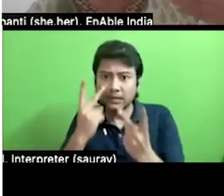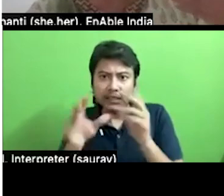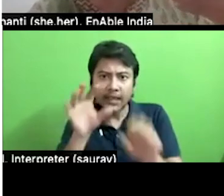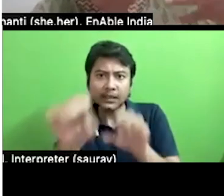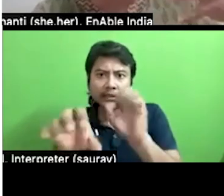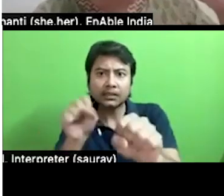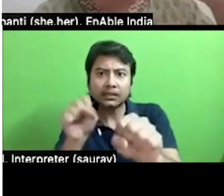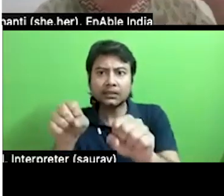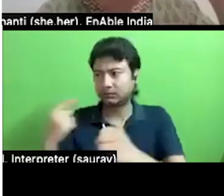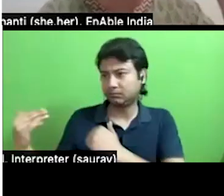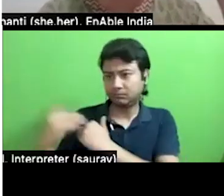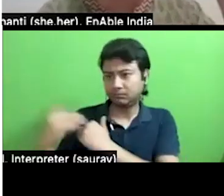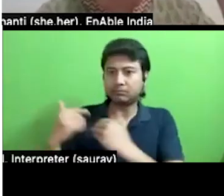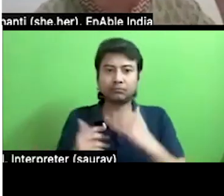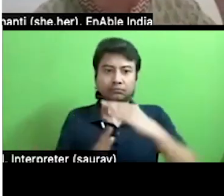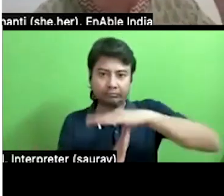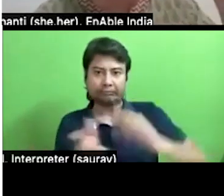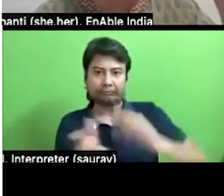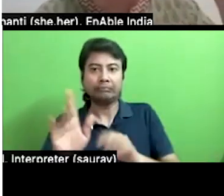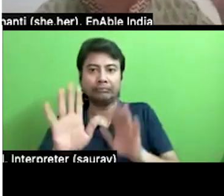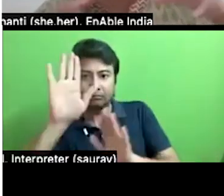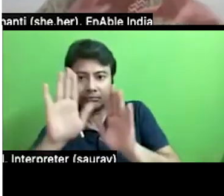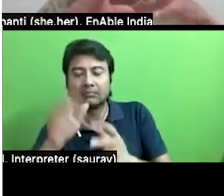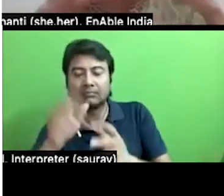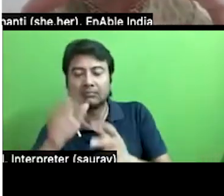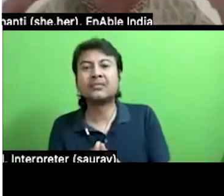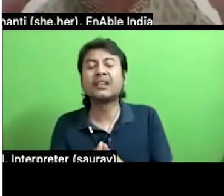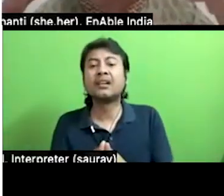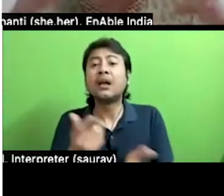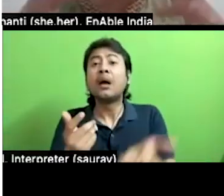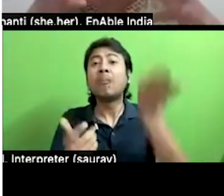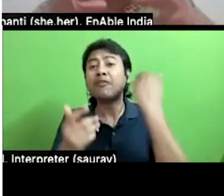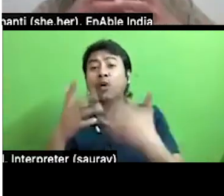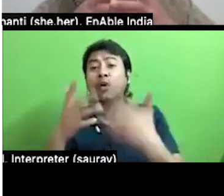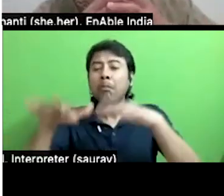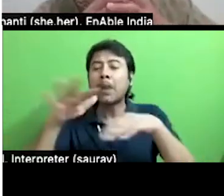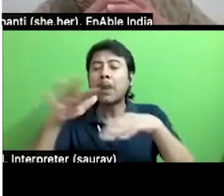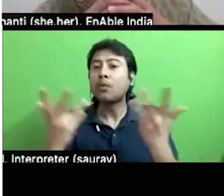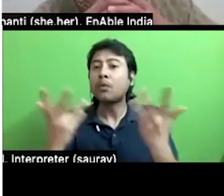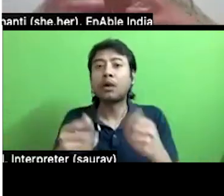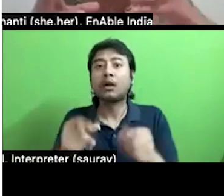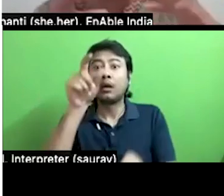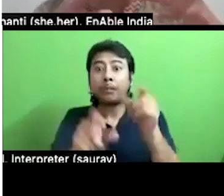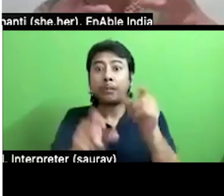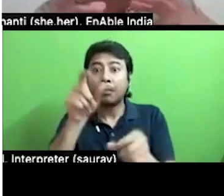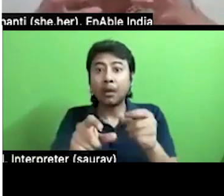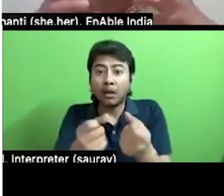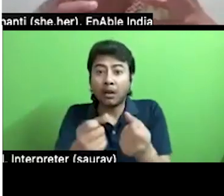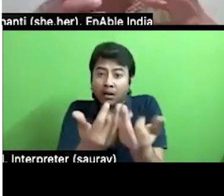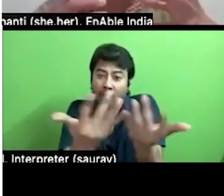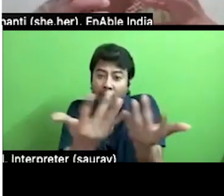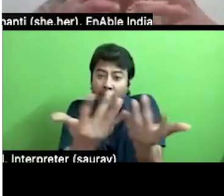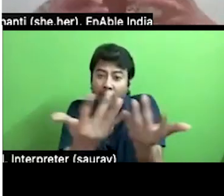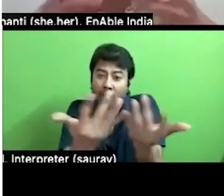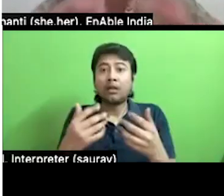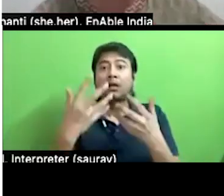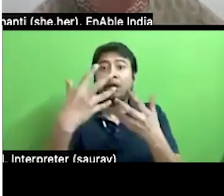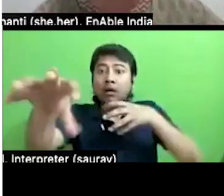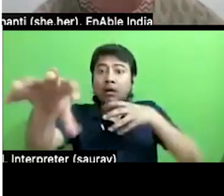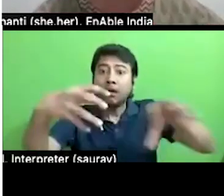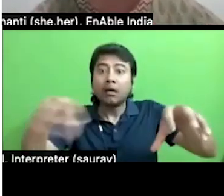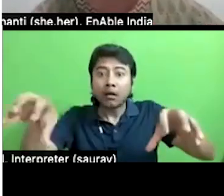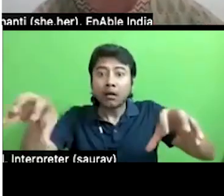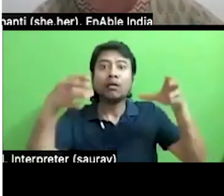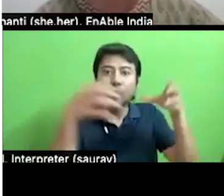keep it very interactive. We had hoped to do breakout rooms and all that. But then seeing the number of people who are joining, we feel it will be difficult to keep